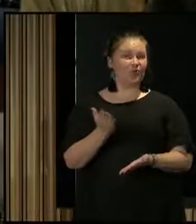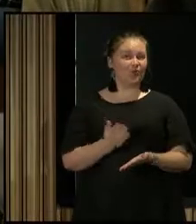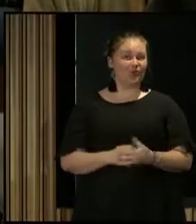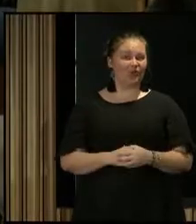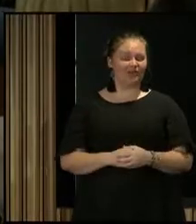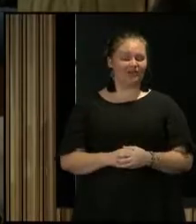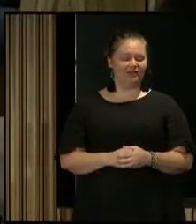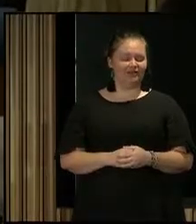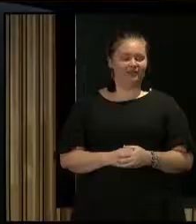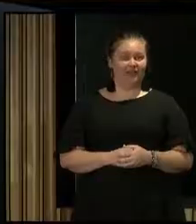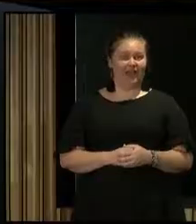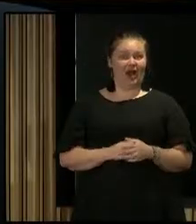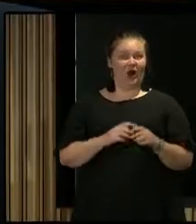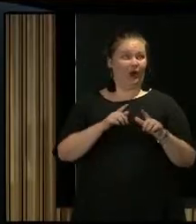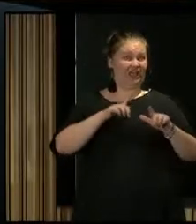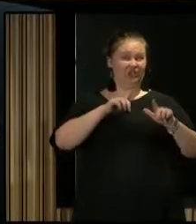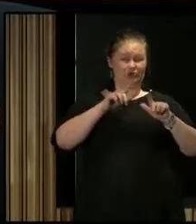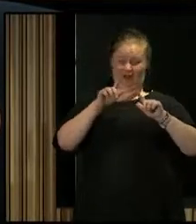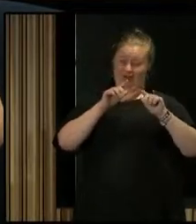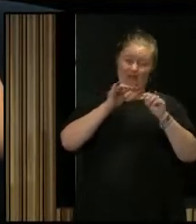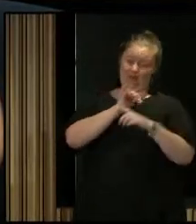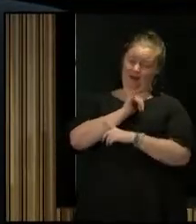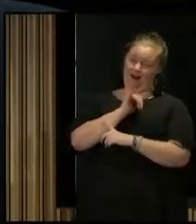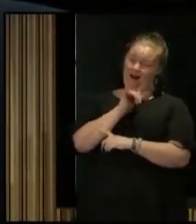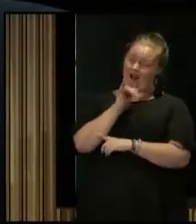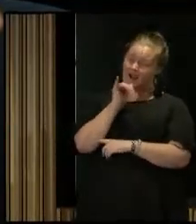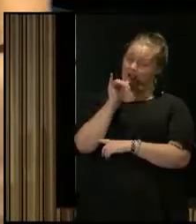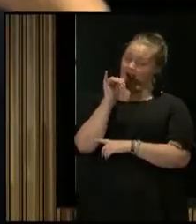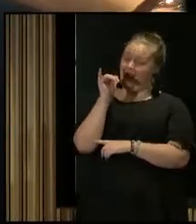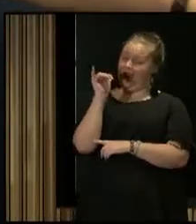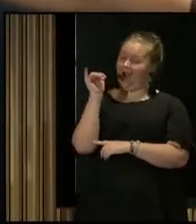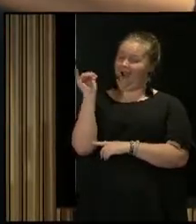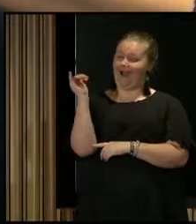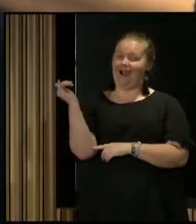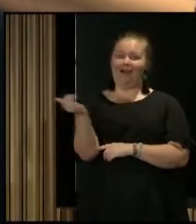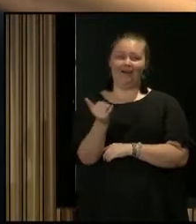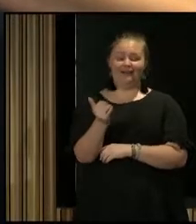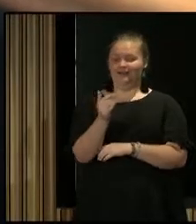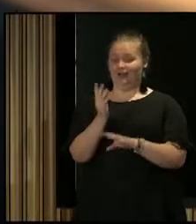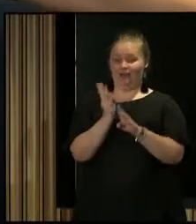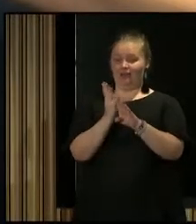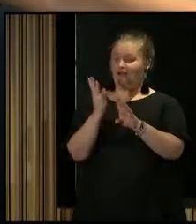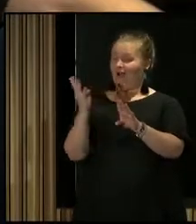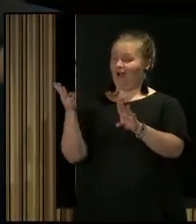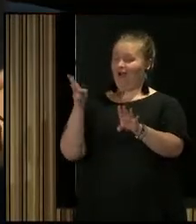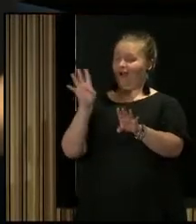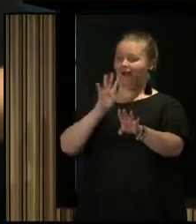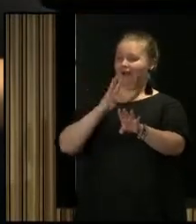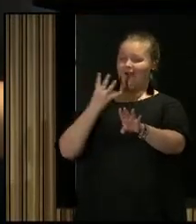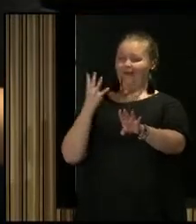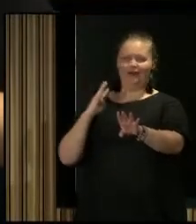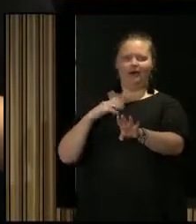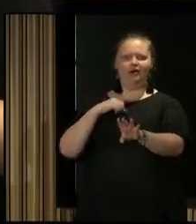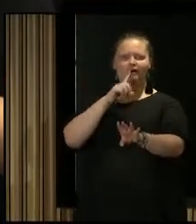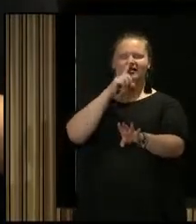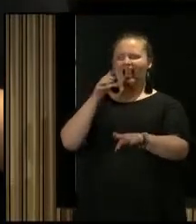And we had travelled across the entire world. There were hundreds of people lining up on the street. And I was like, we